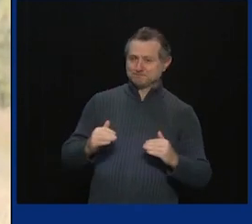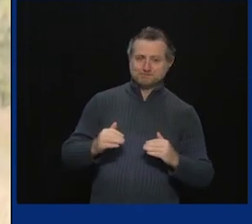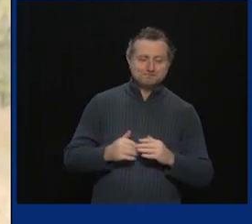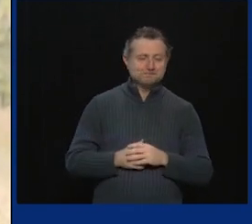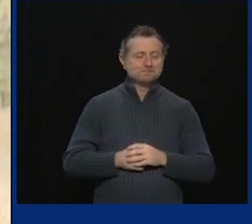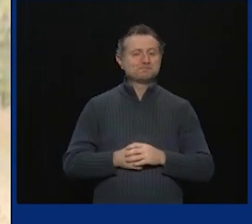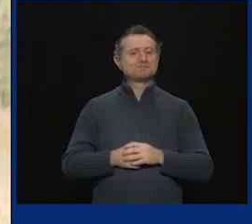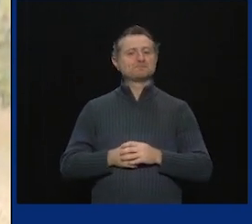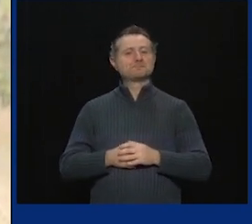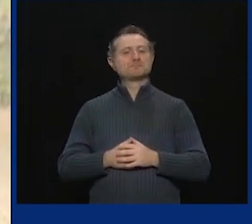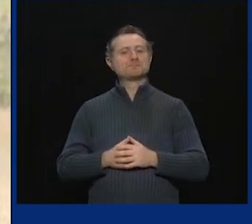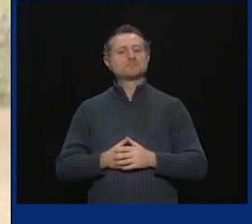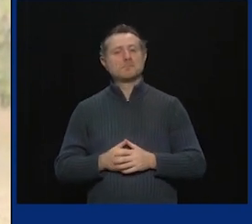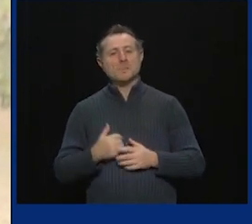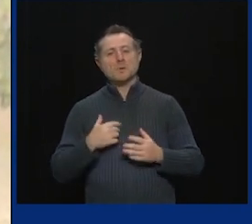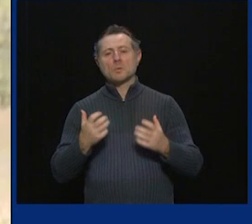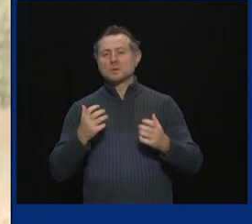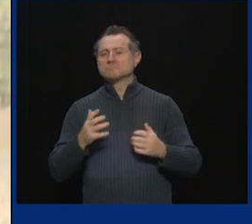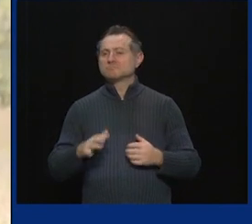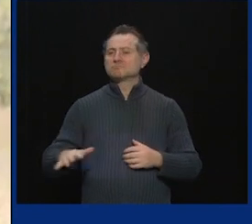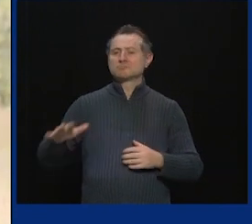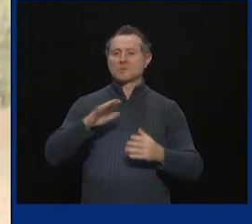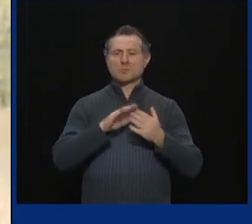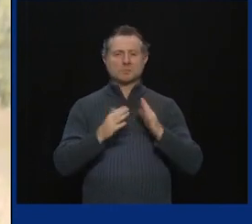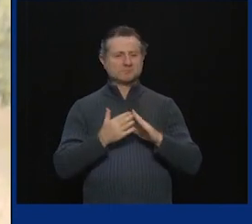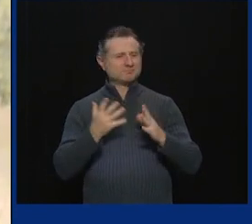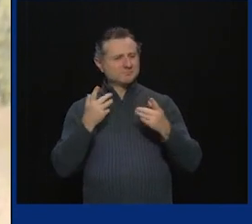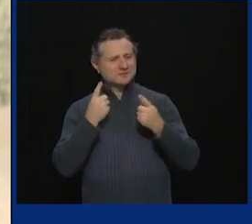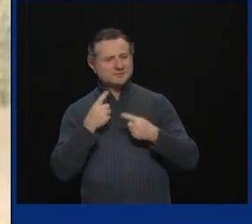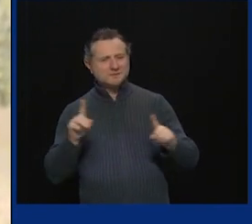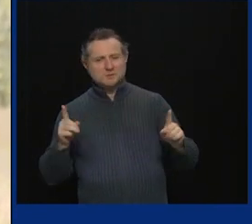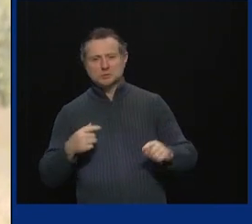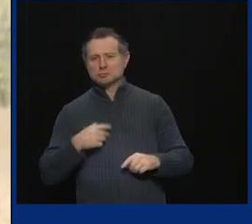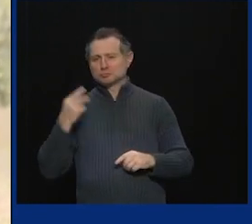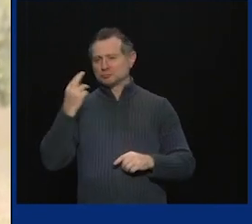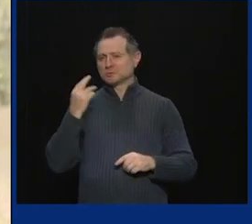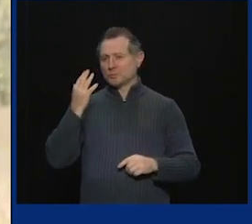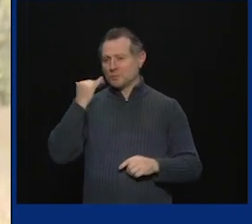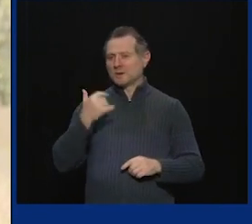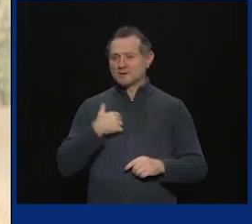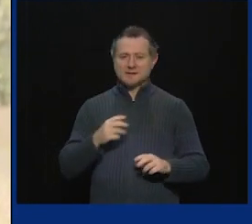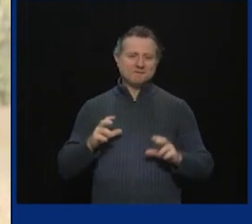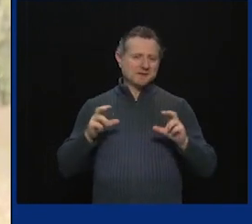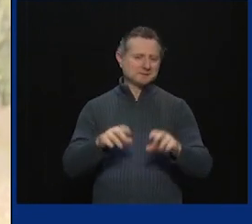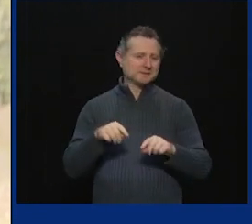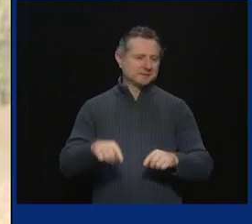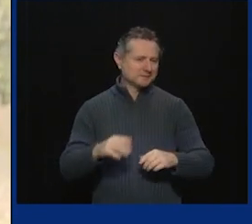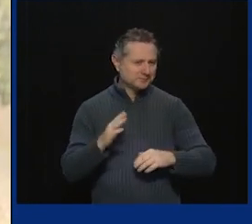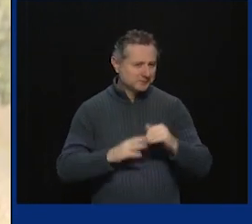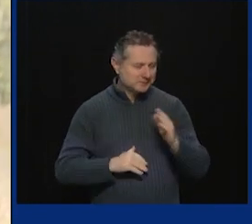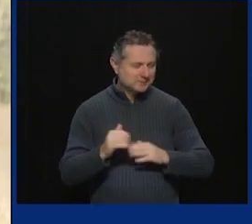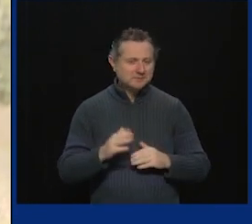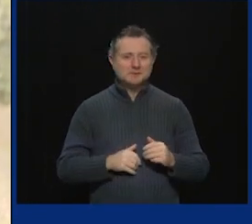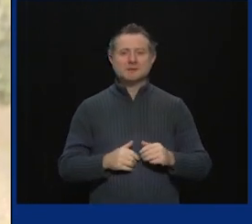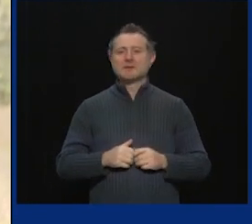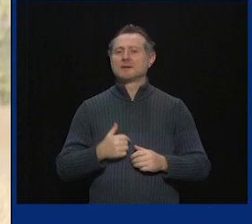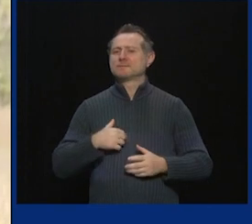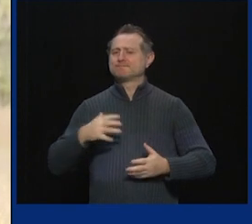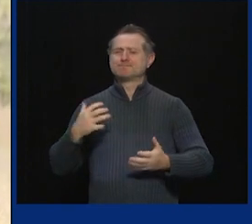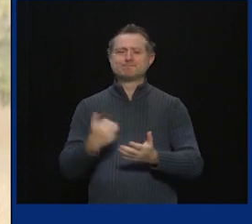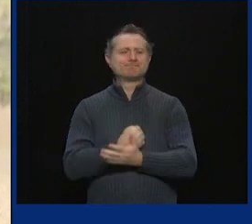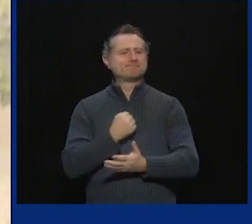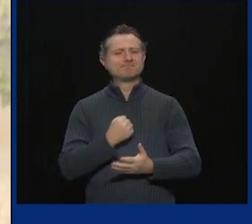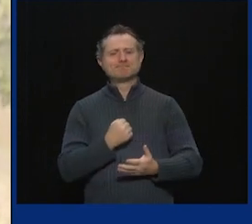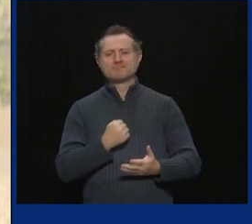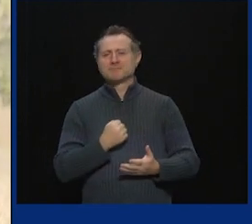be successful. And that's why we're making an investment in this facility, leveraging Niagara